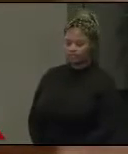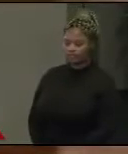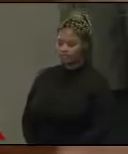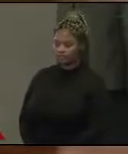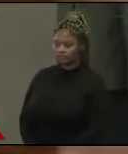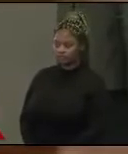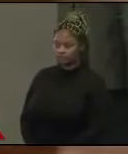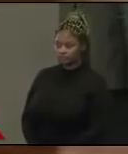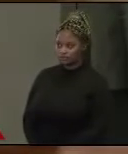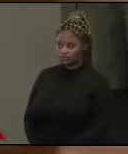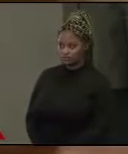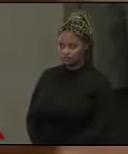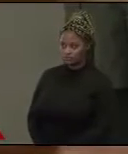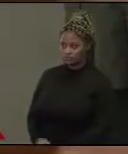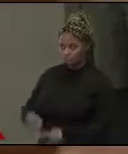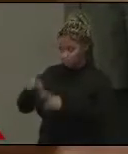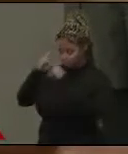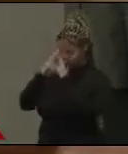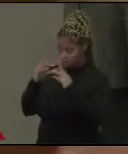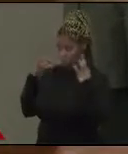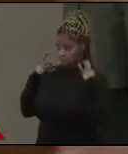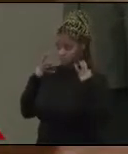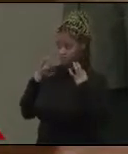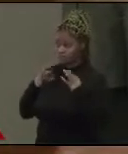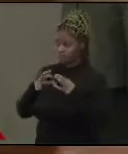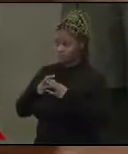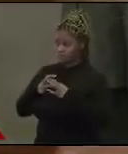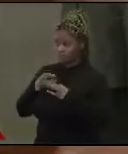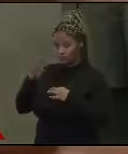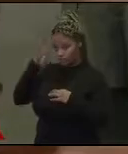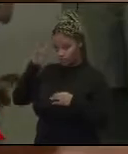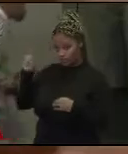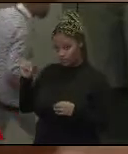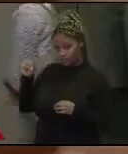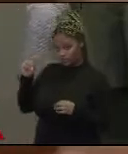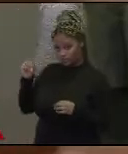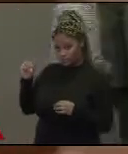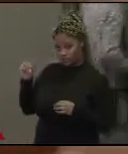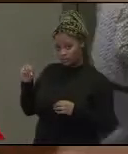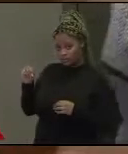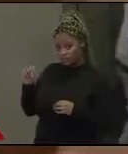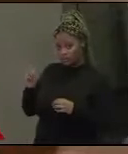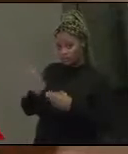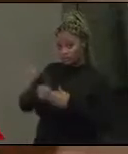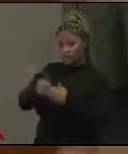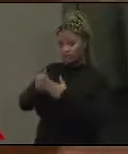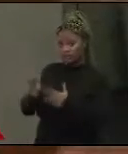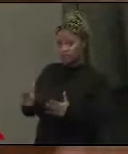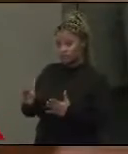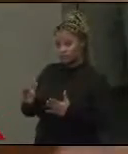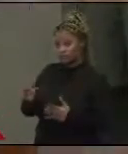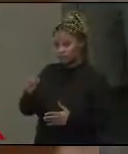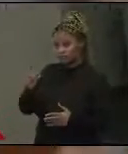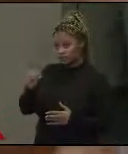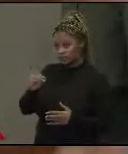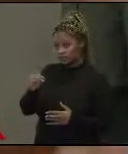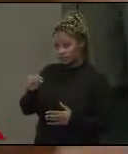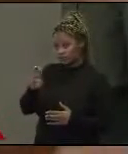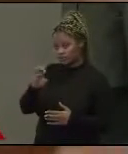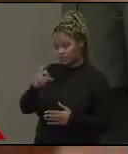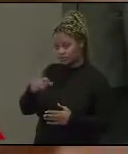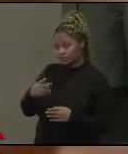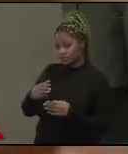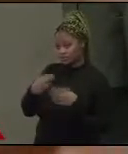The Honorable Mayor of Nelson Mandela and your leadership, the Deputy Executive Mayor, and